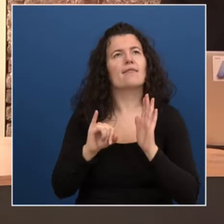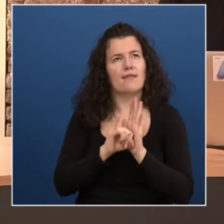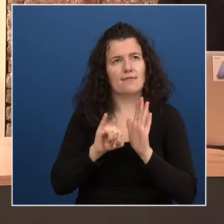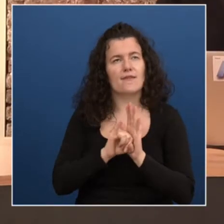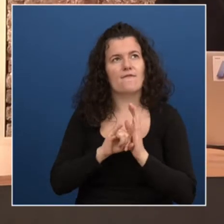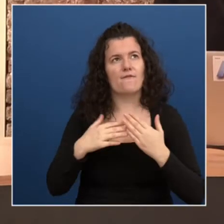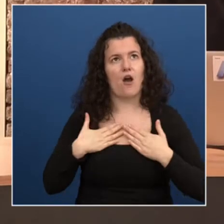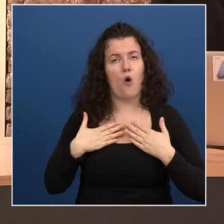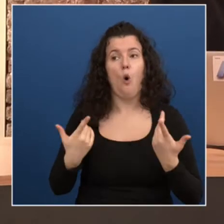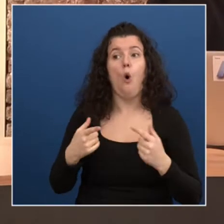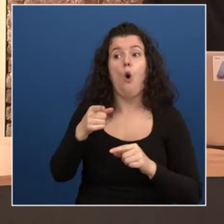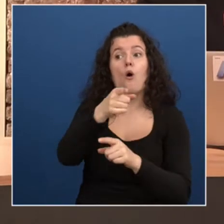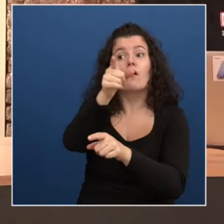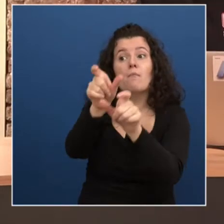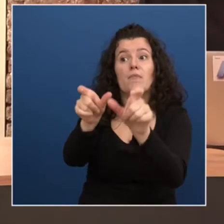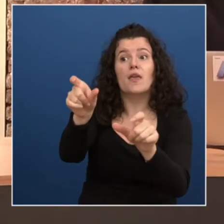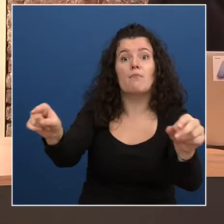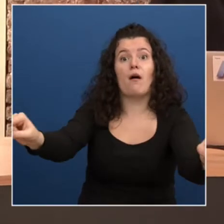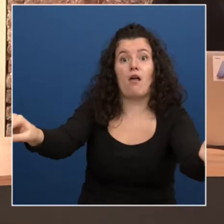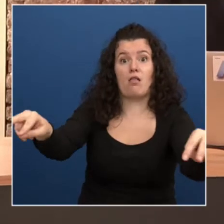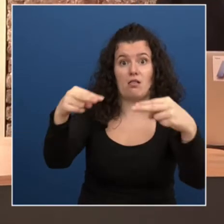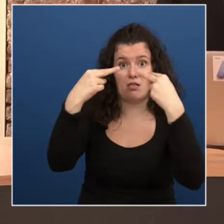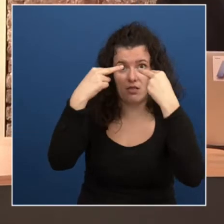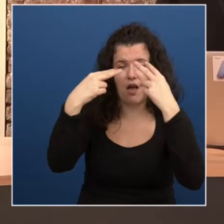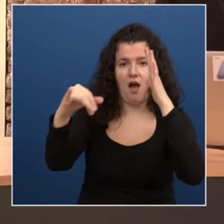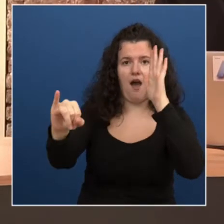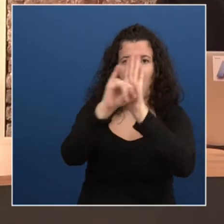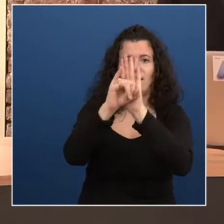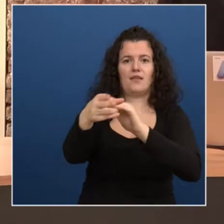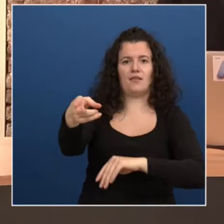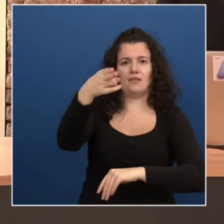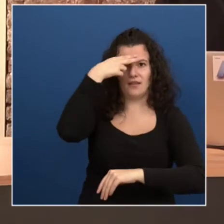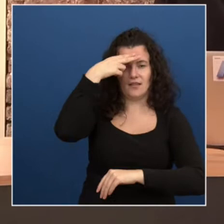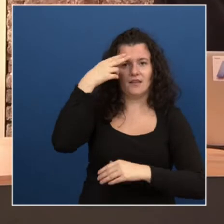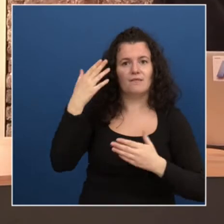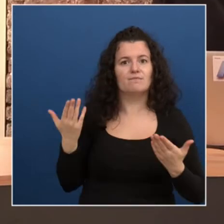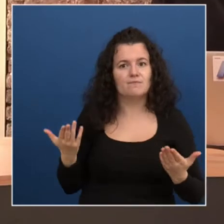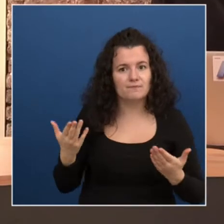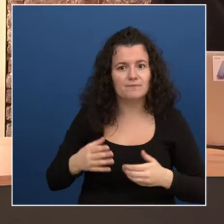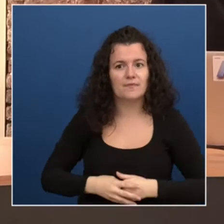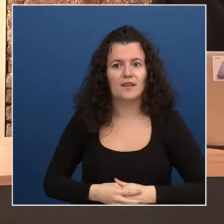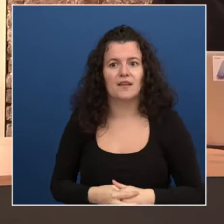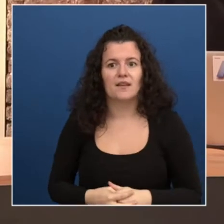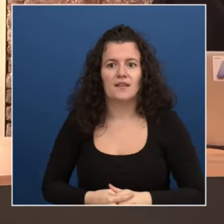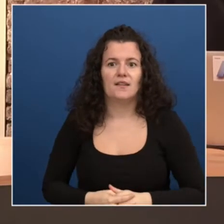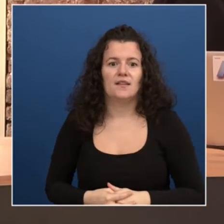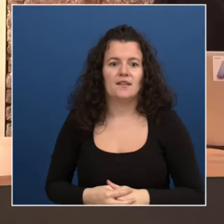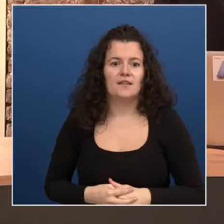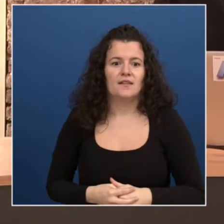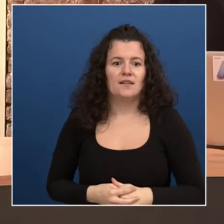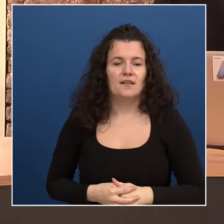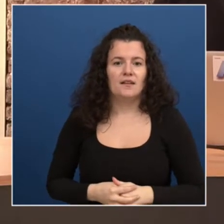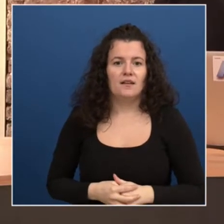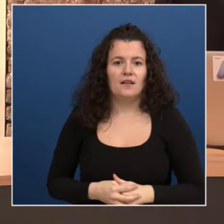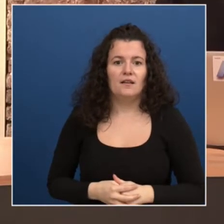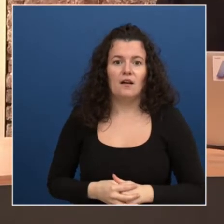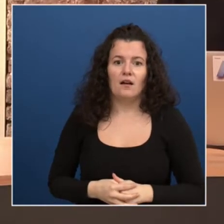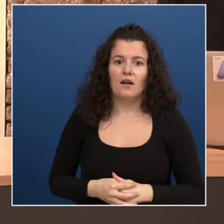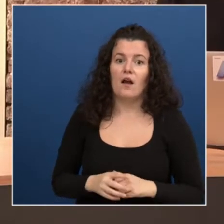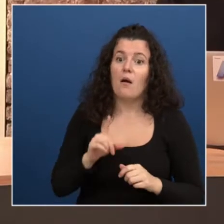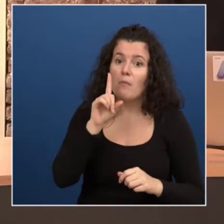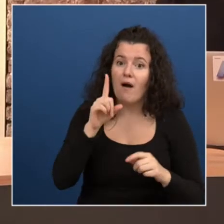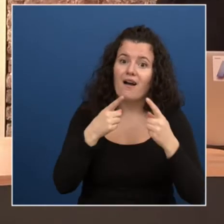question to think about, and I hope people in the chat are discussing about that, or there will be coming questions about it. But there's a big difference. If